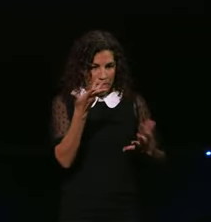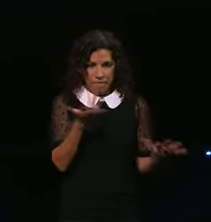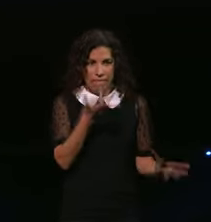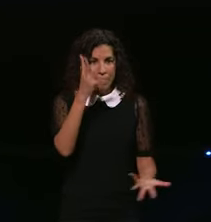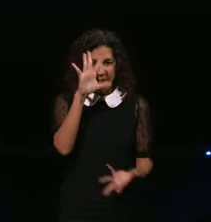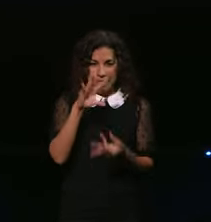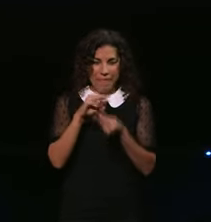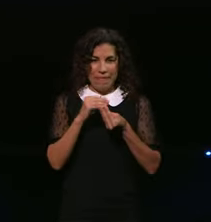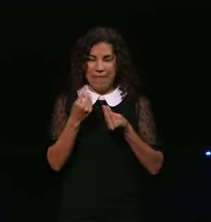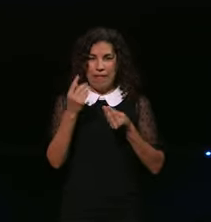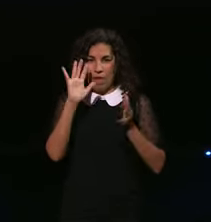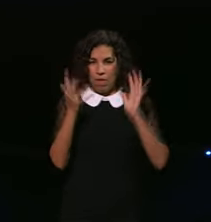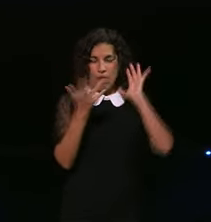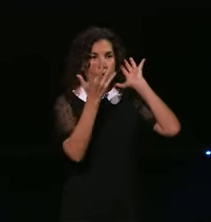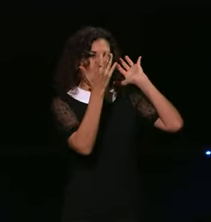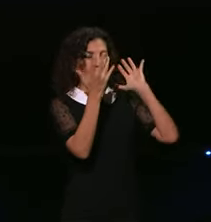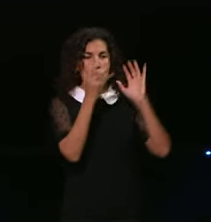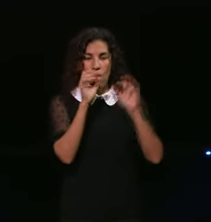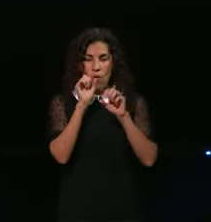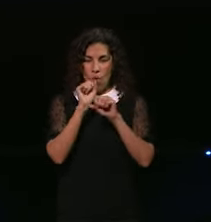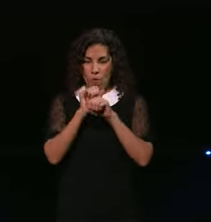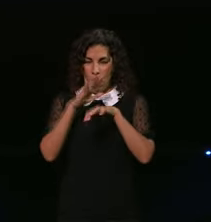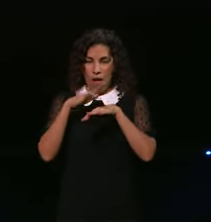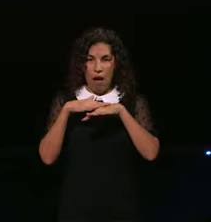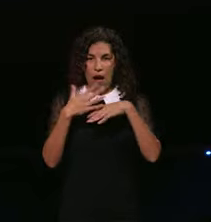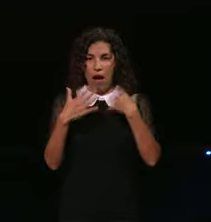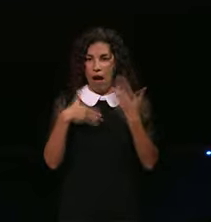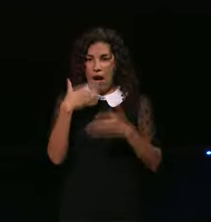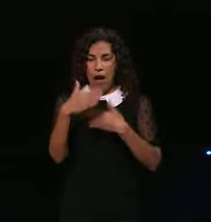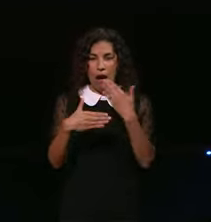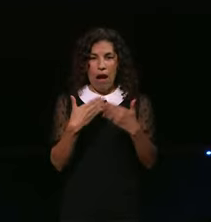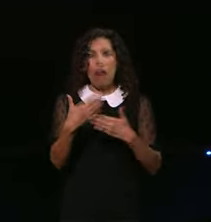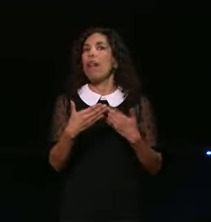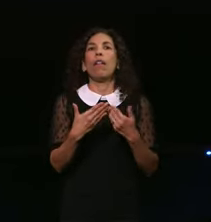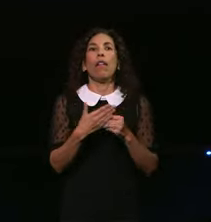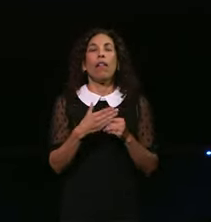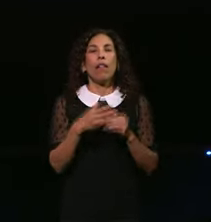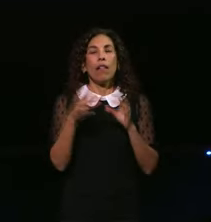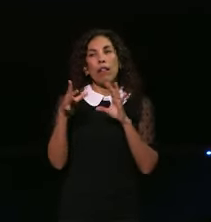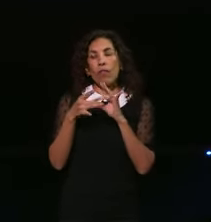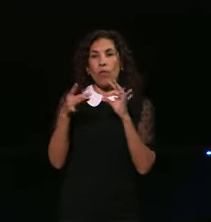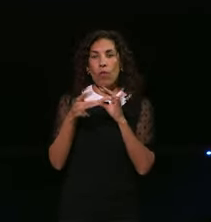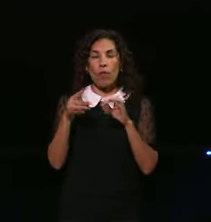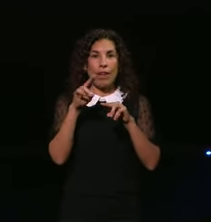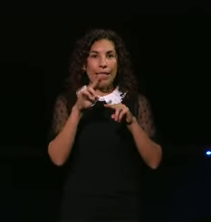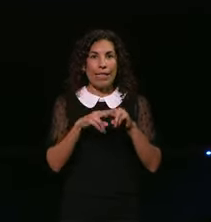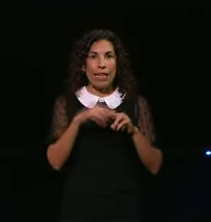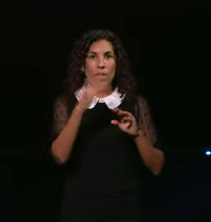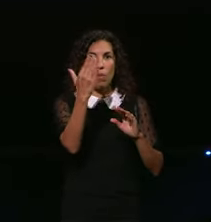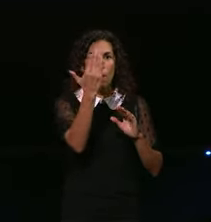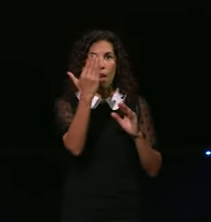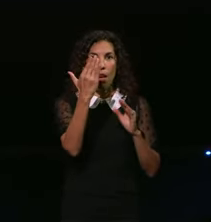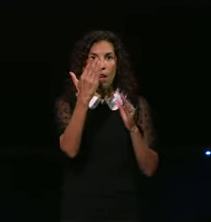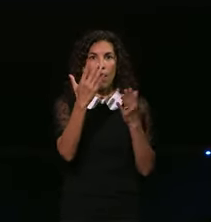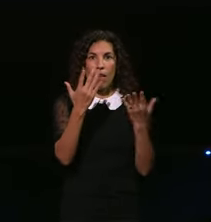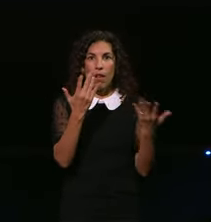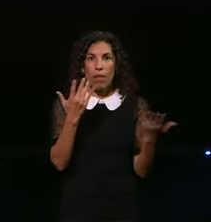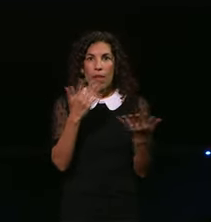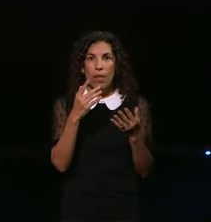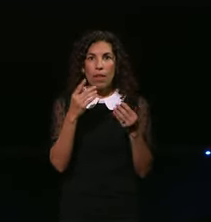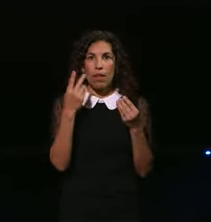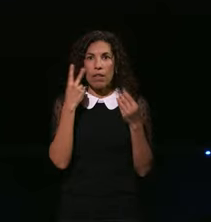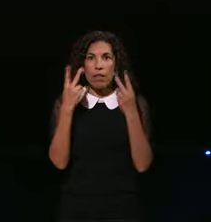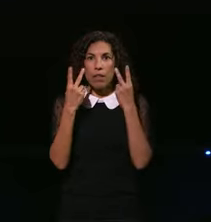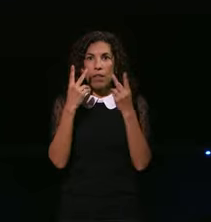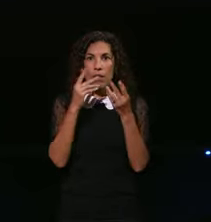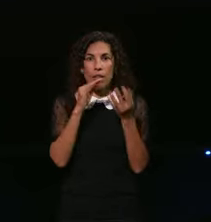they start to work on. And as David Krumholtz kind of said before, you sit in the mirror, you see yourself recede, and you see